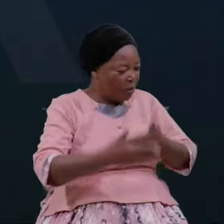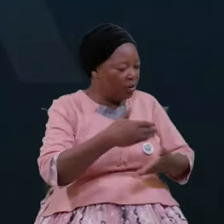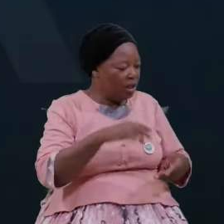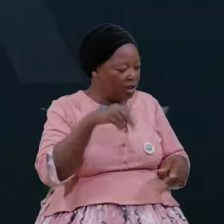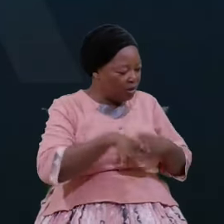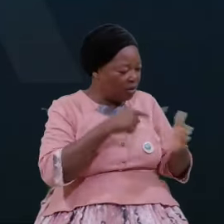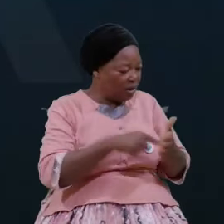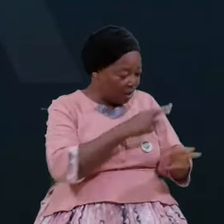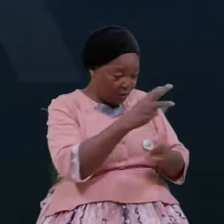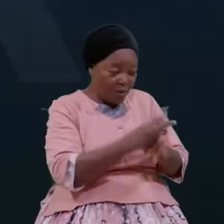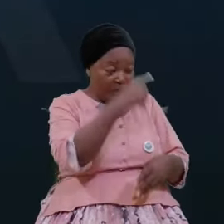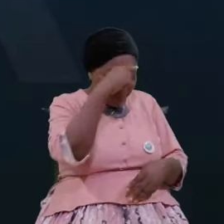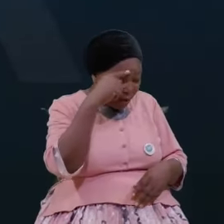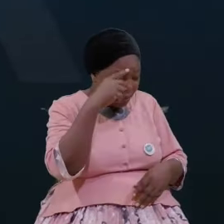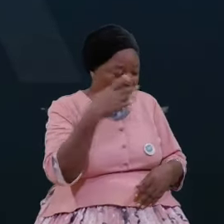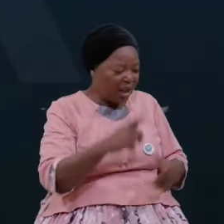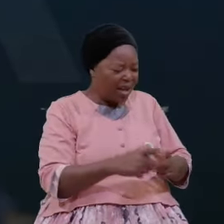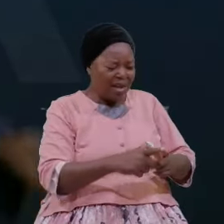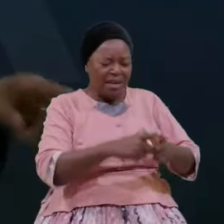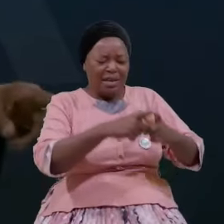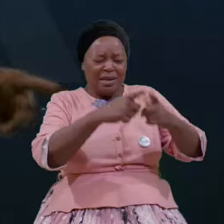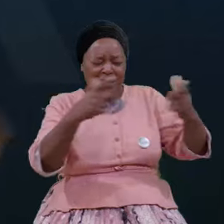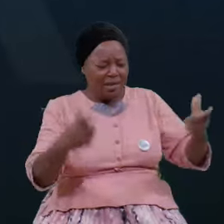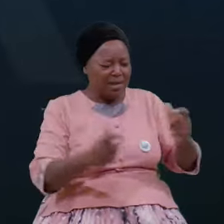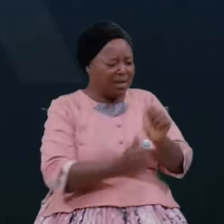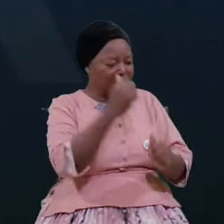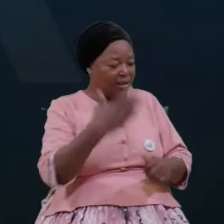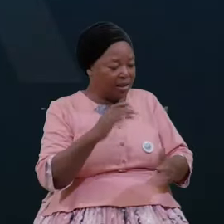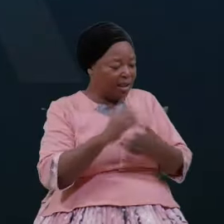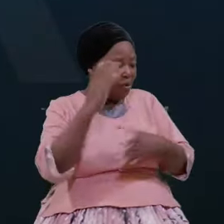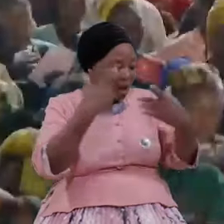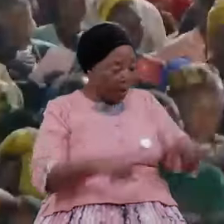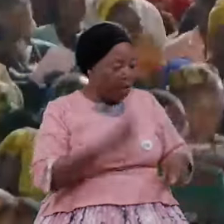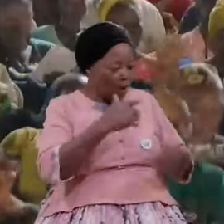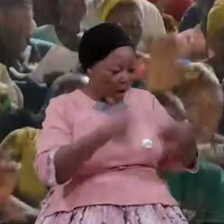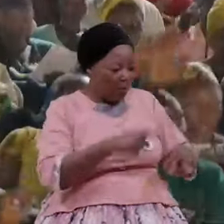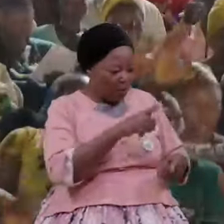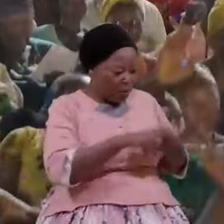because the greatest thing that could happen will happen to you through Christ.